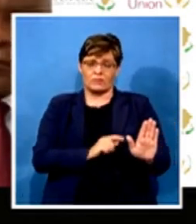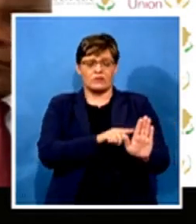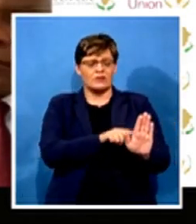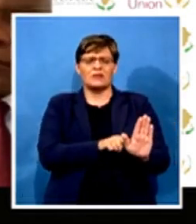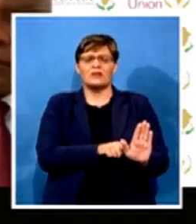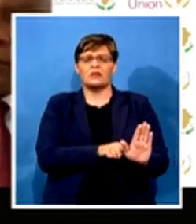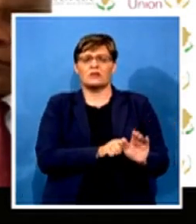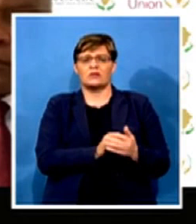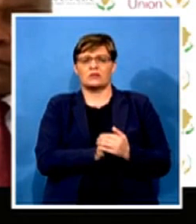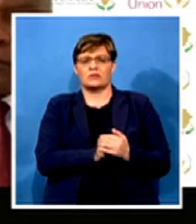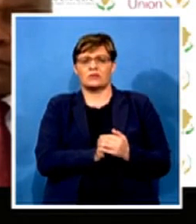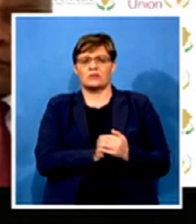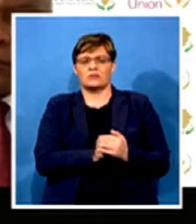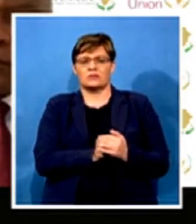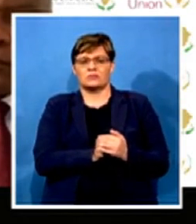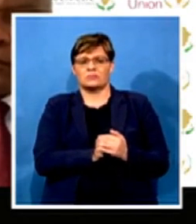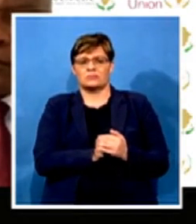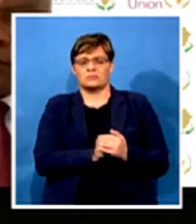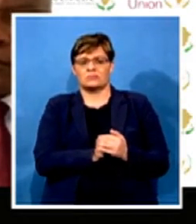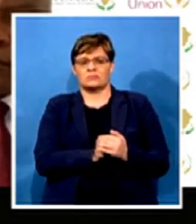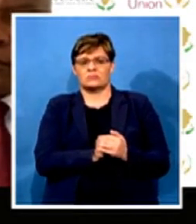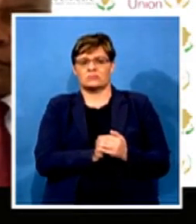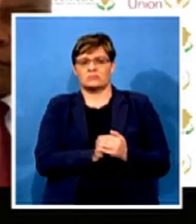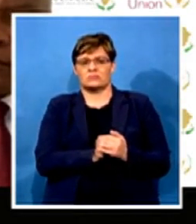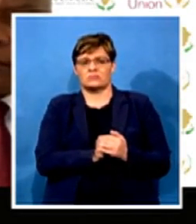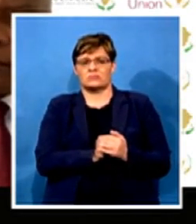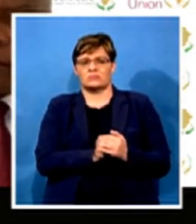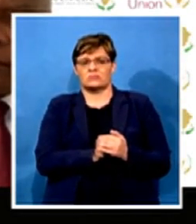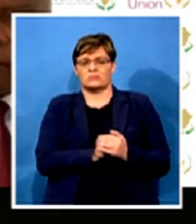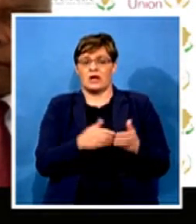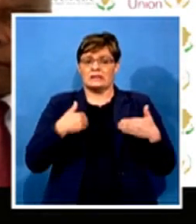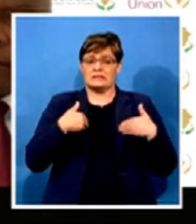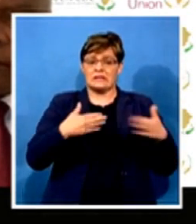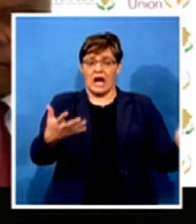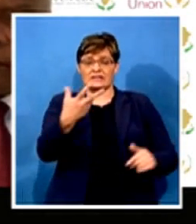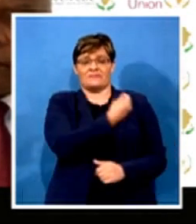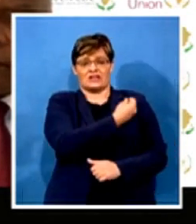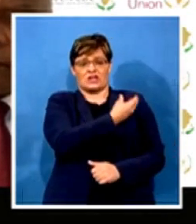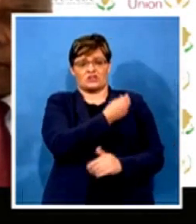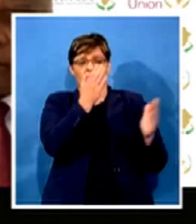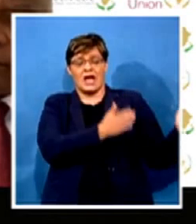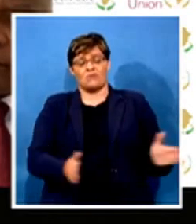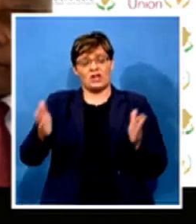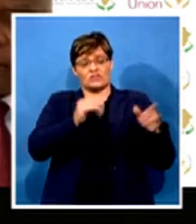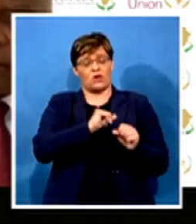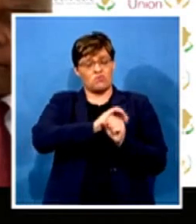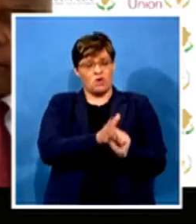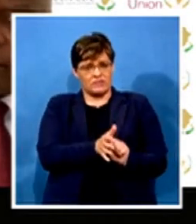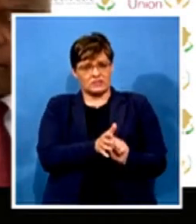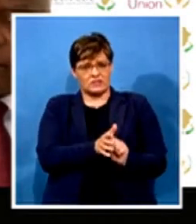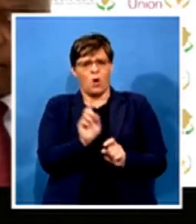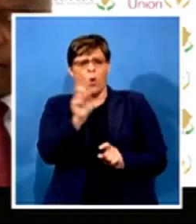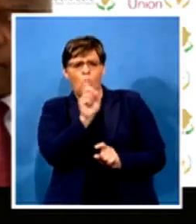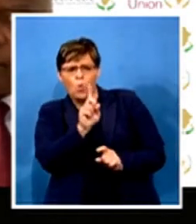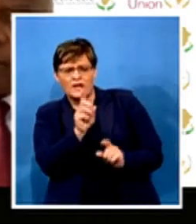the arrangements for the start of vaccination for COVID-19 on the African continent?